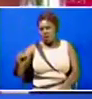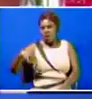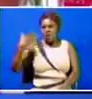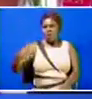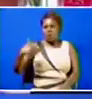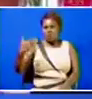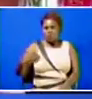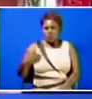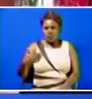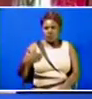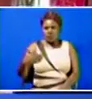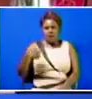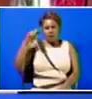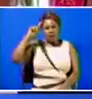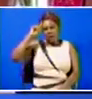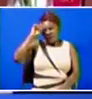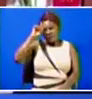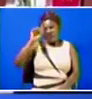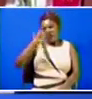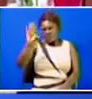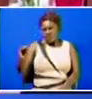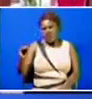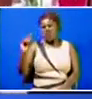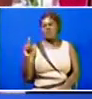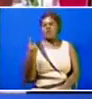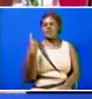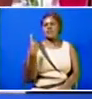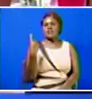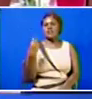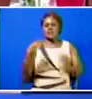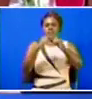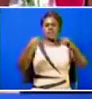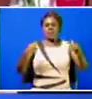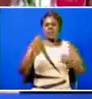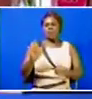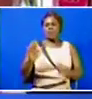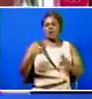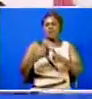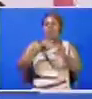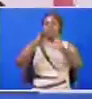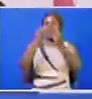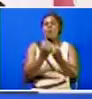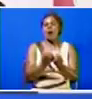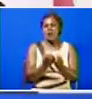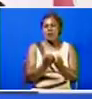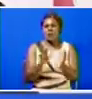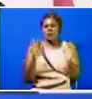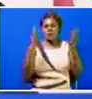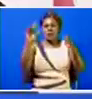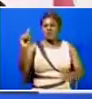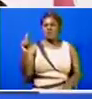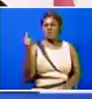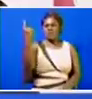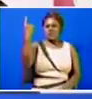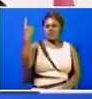be unapologetically African, because that is what separates you from the rest of the world every time. This event will be the